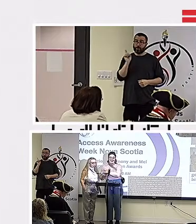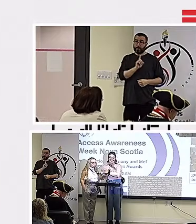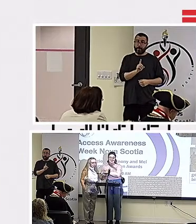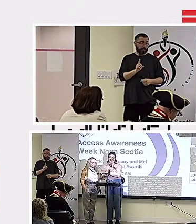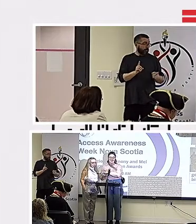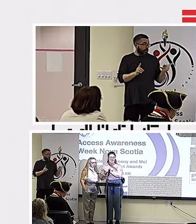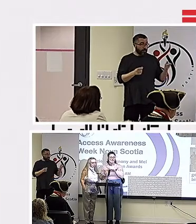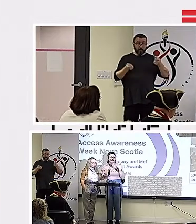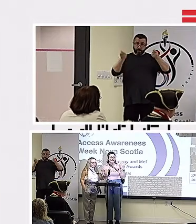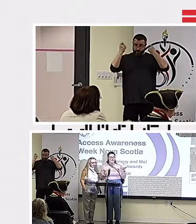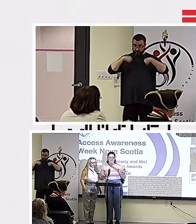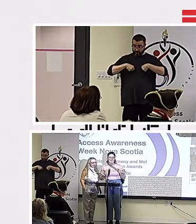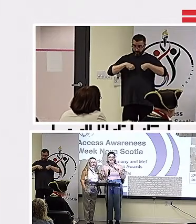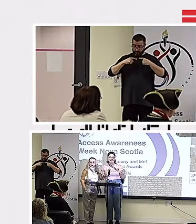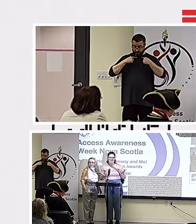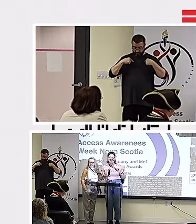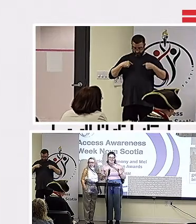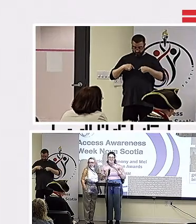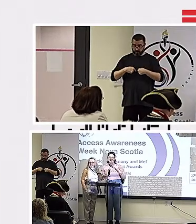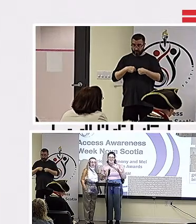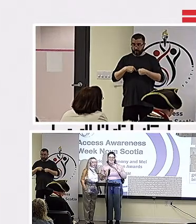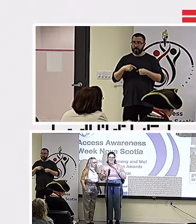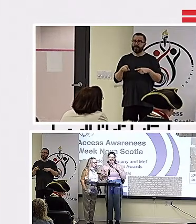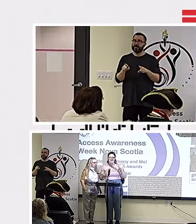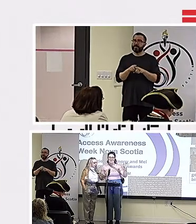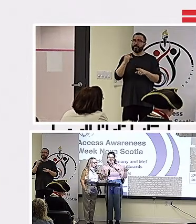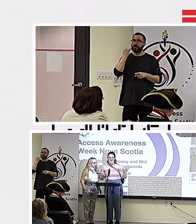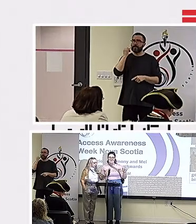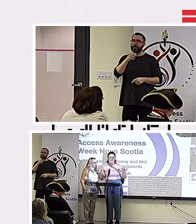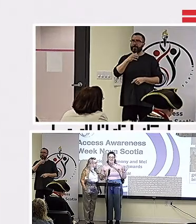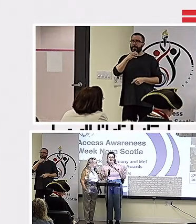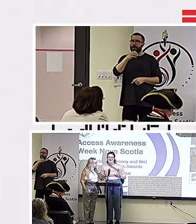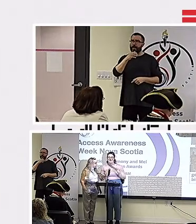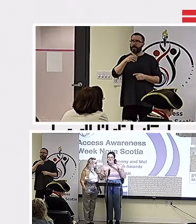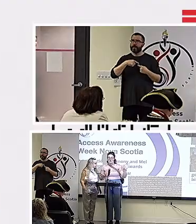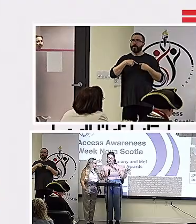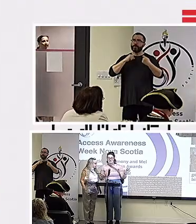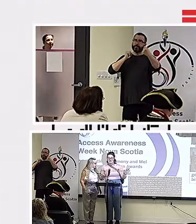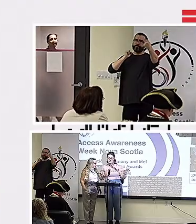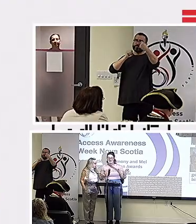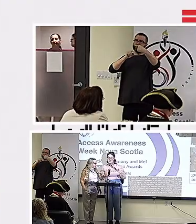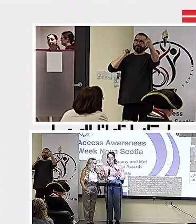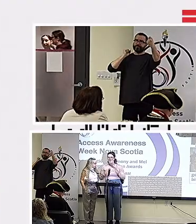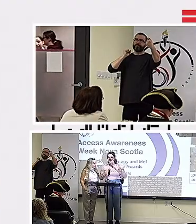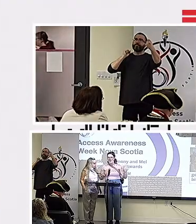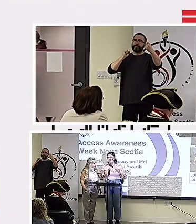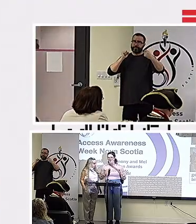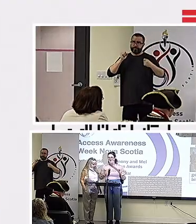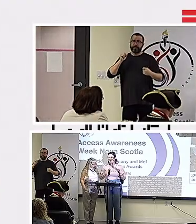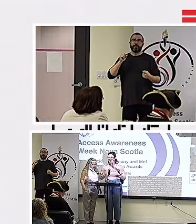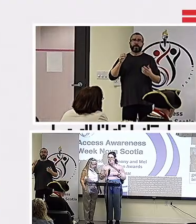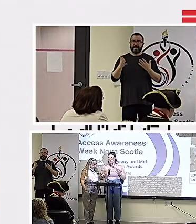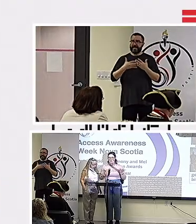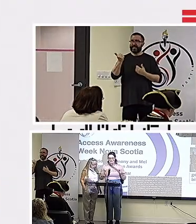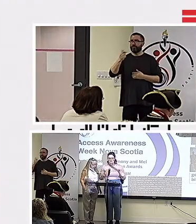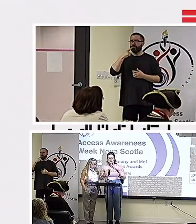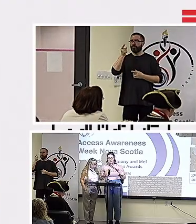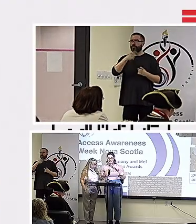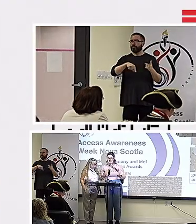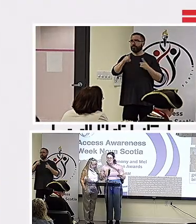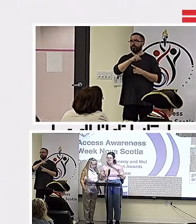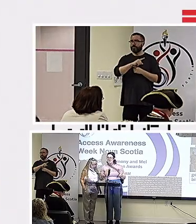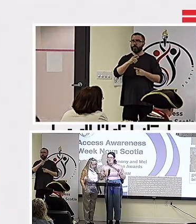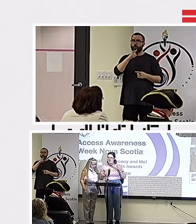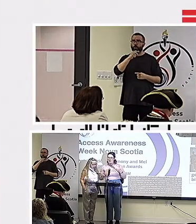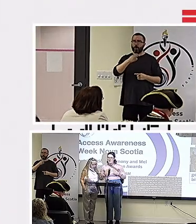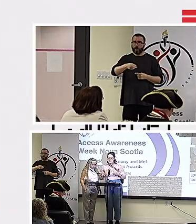your neck. If you are the group presenter, I believe we gave some instructions before we started about how we can manage with more than one